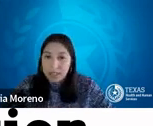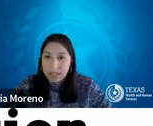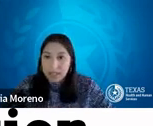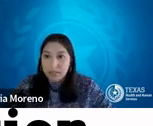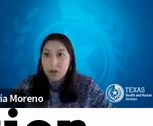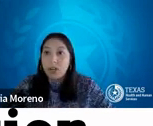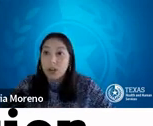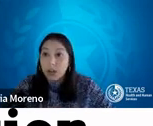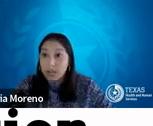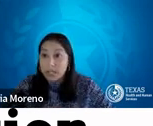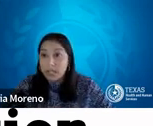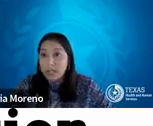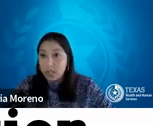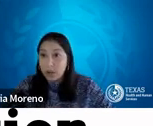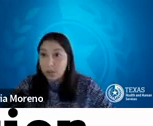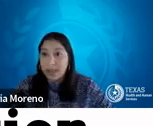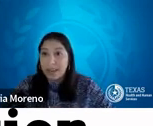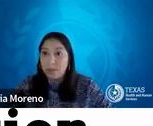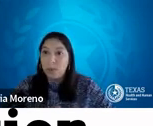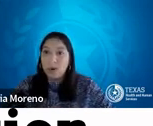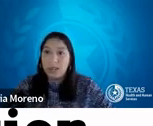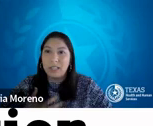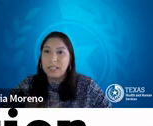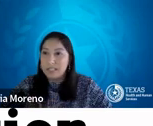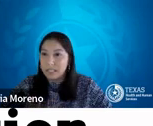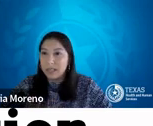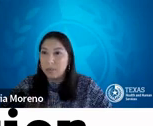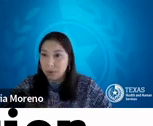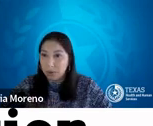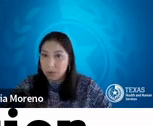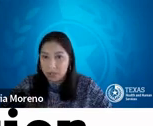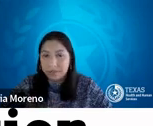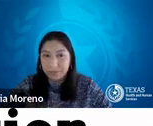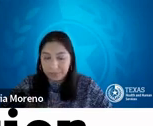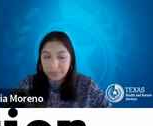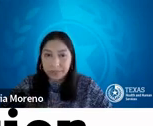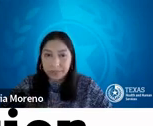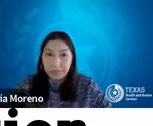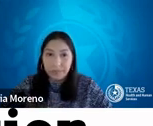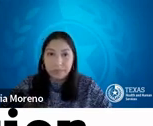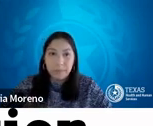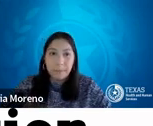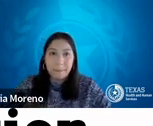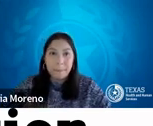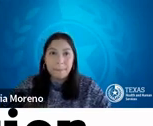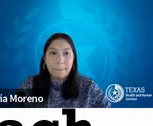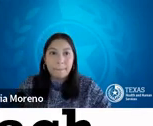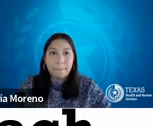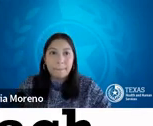broader context of our current scope and more holistic approach.